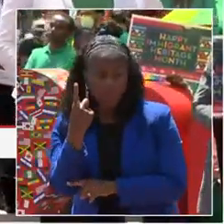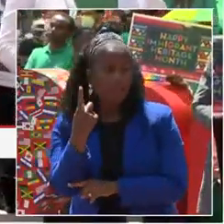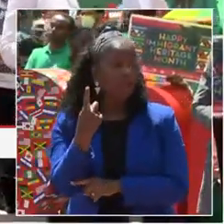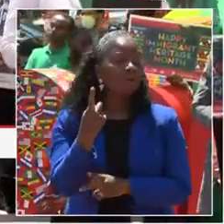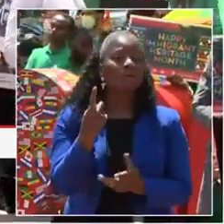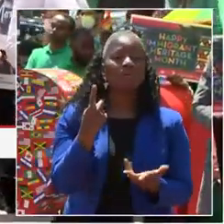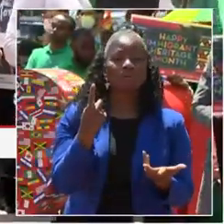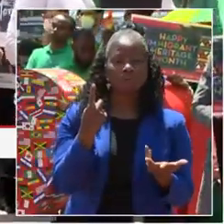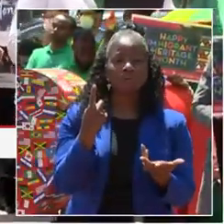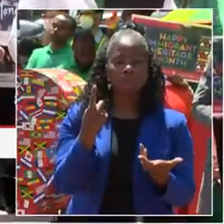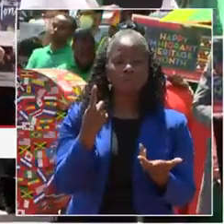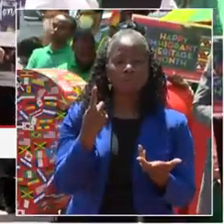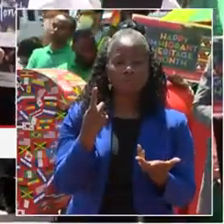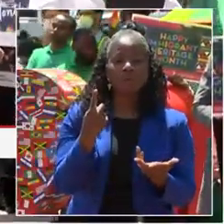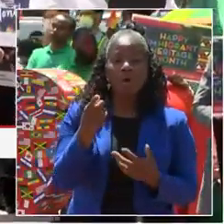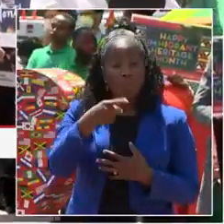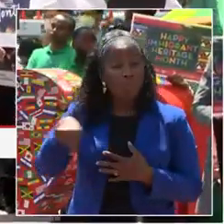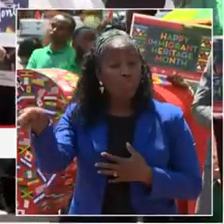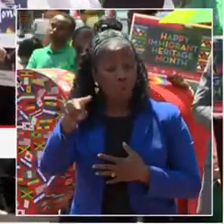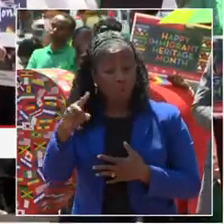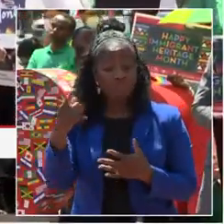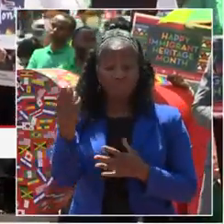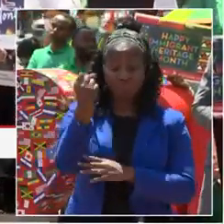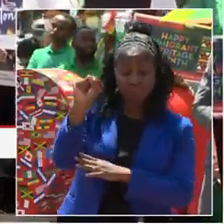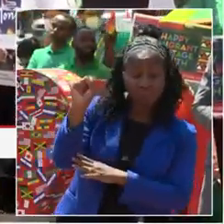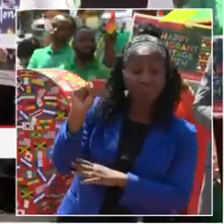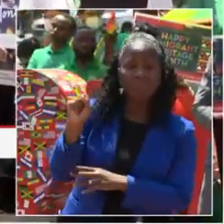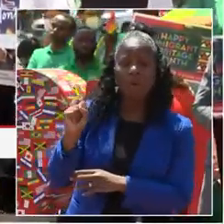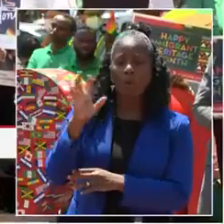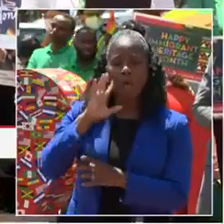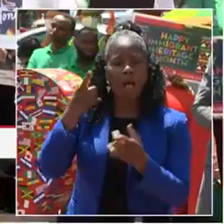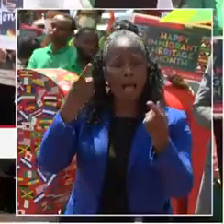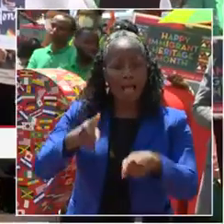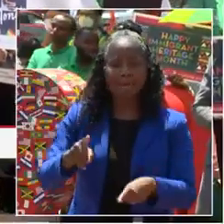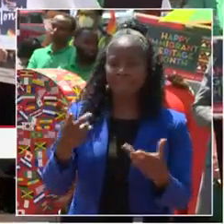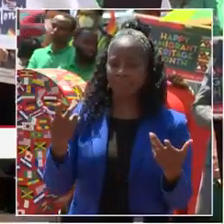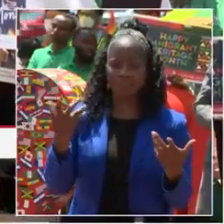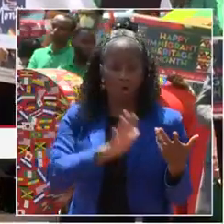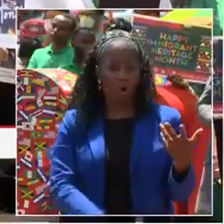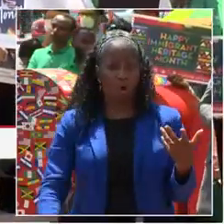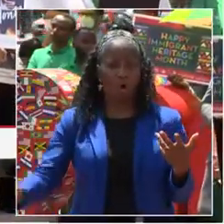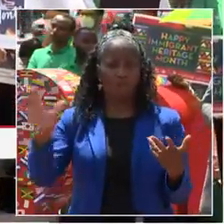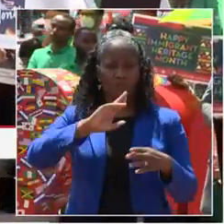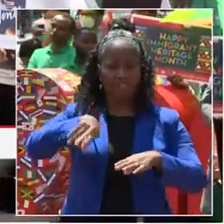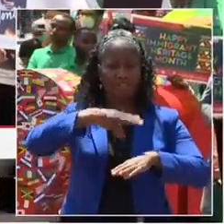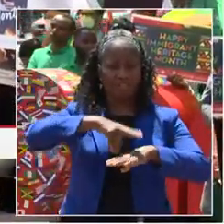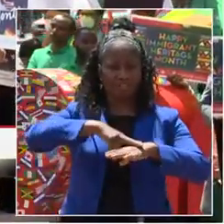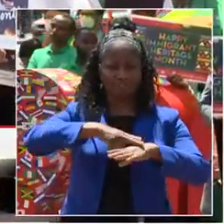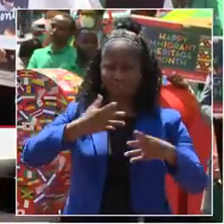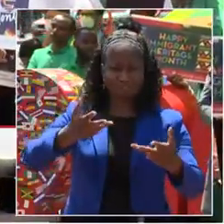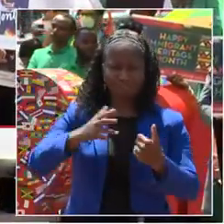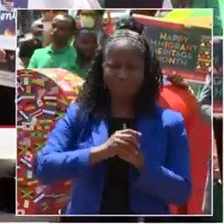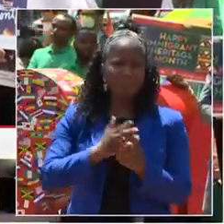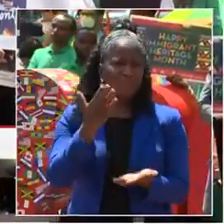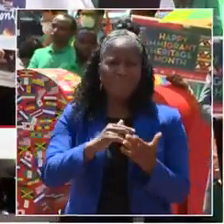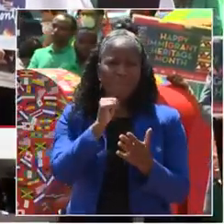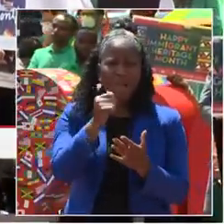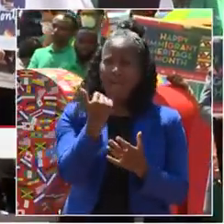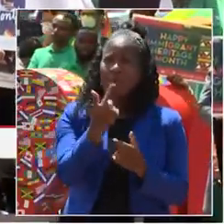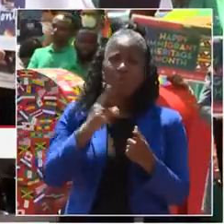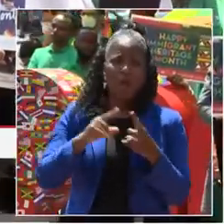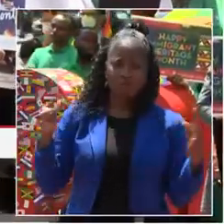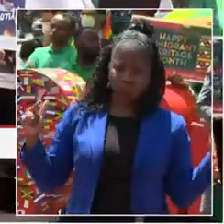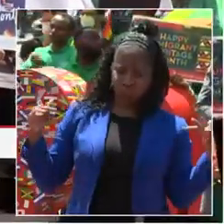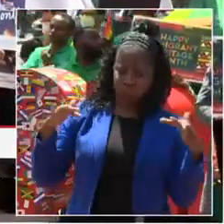that those demonstrations or those protests will be happening really nationwide. So, it may not be everybody coming to the